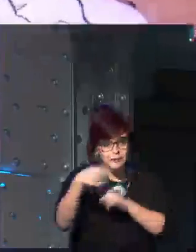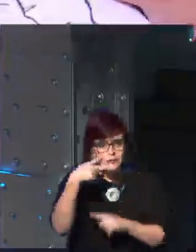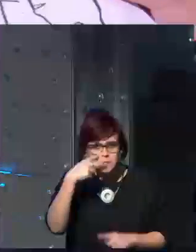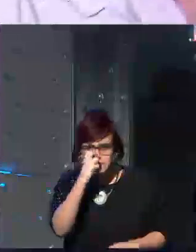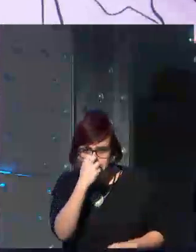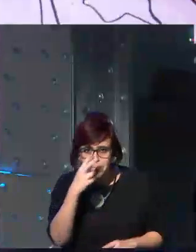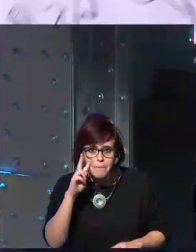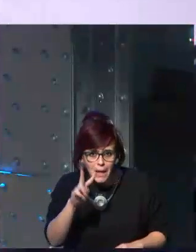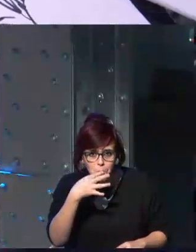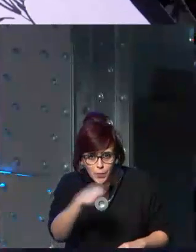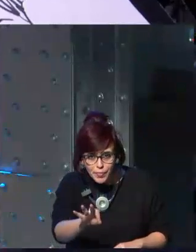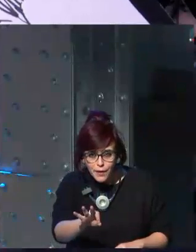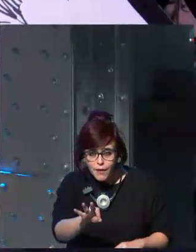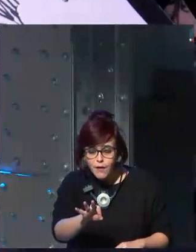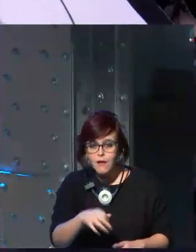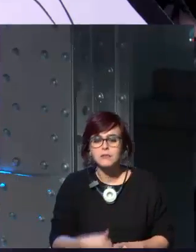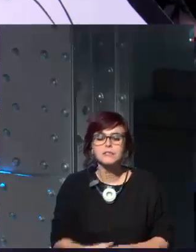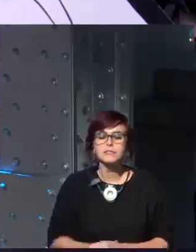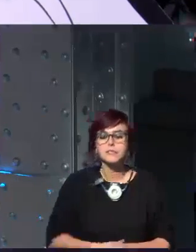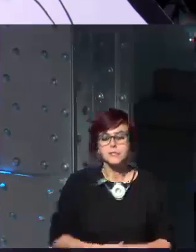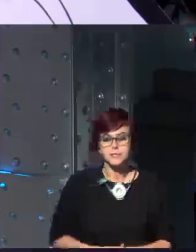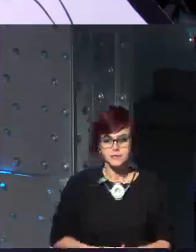we can see them all at the end.